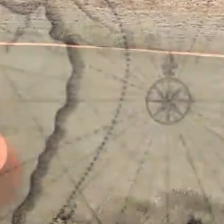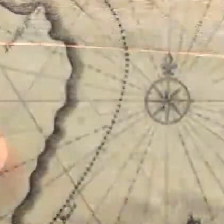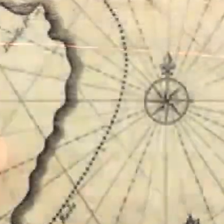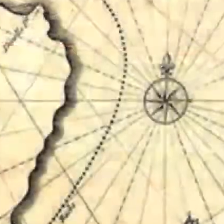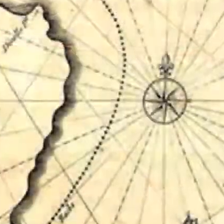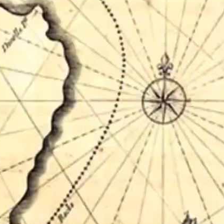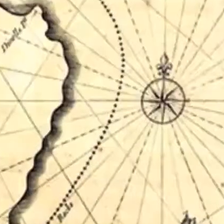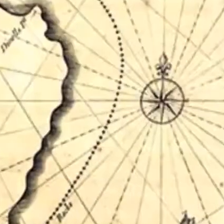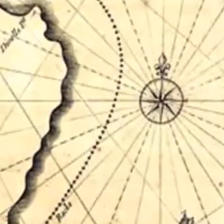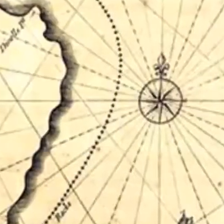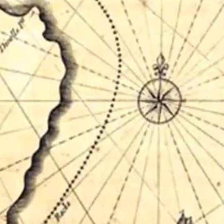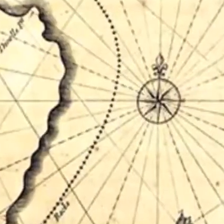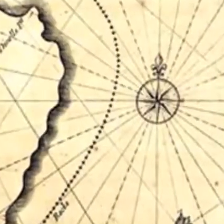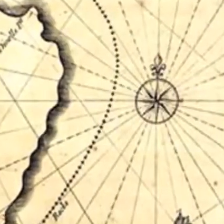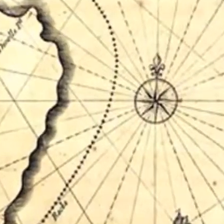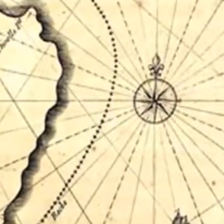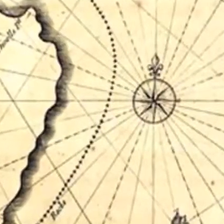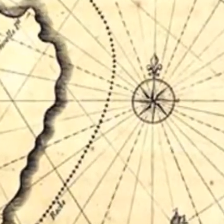oh.